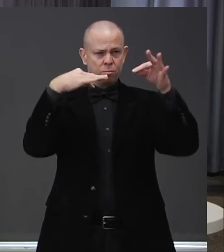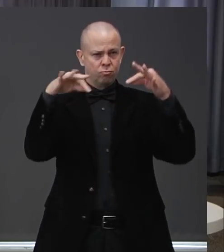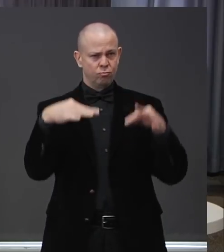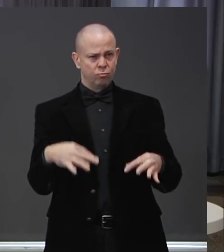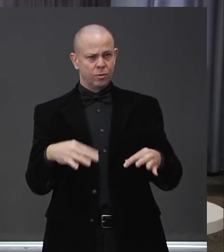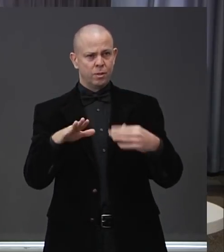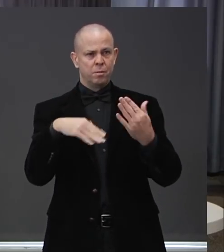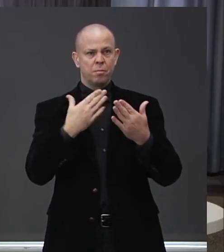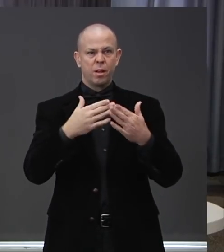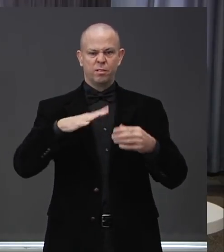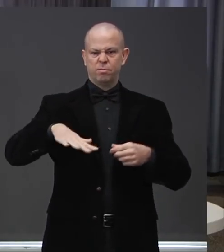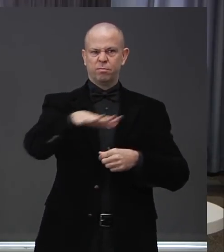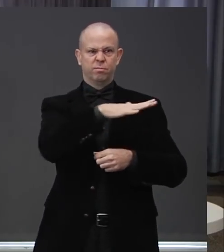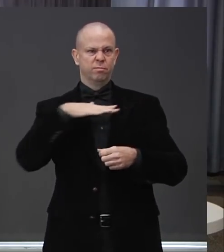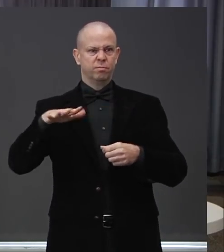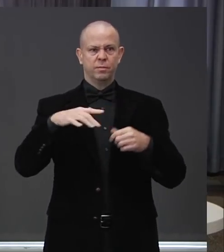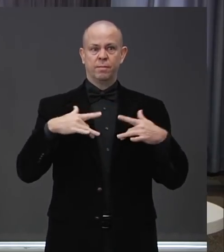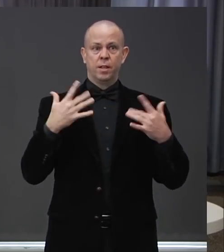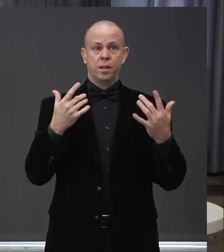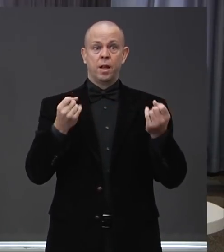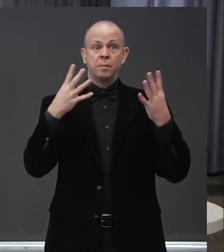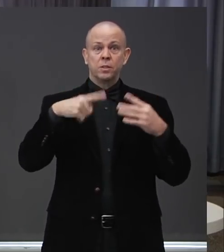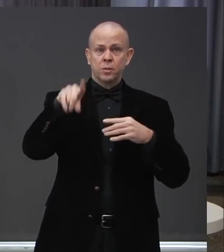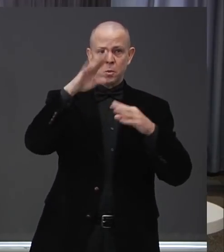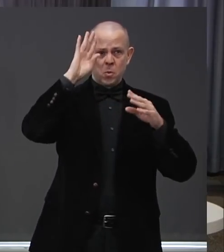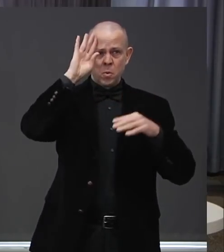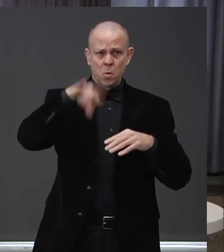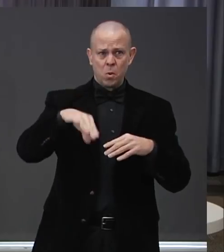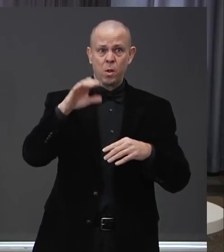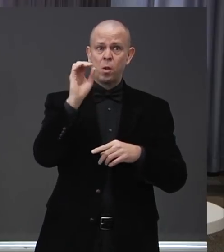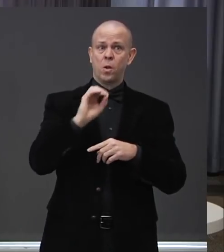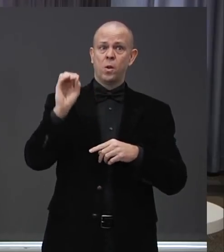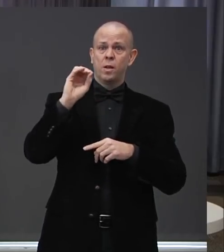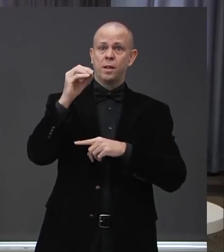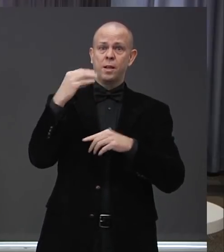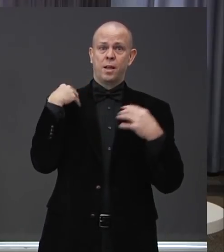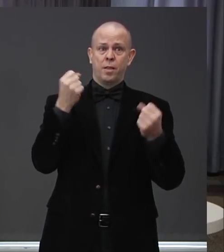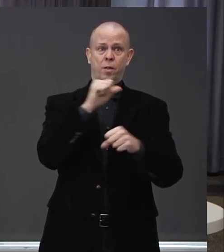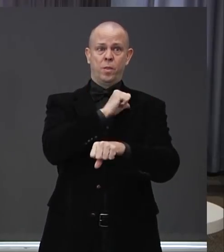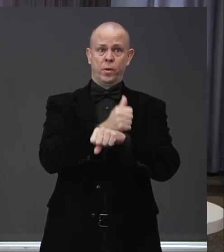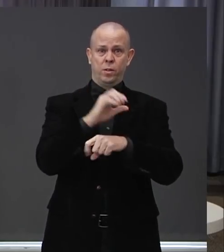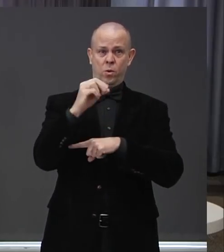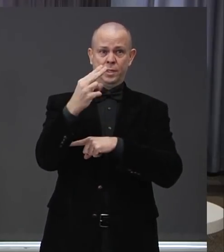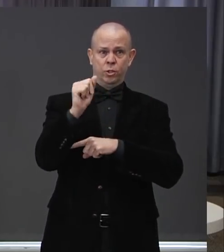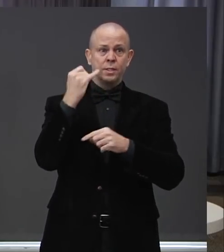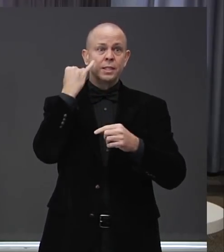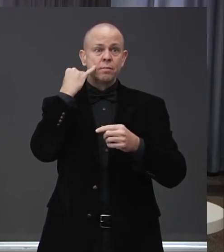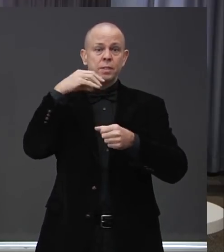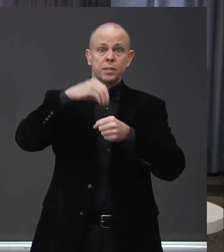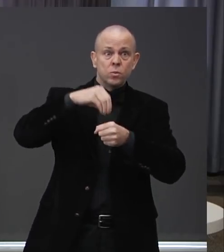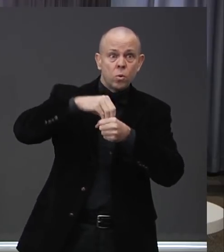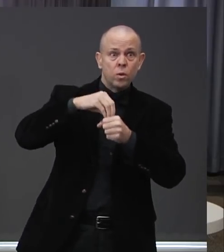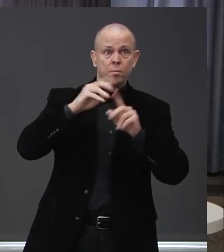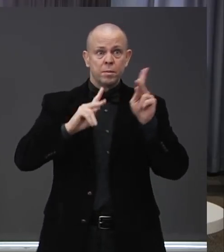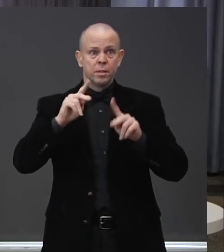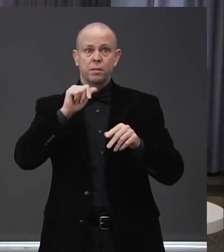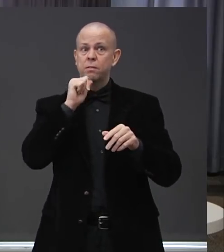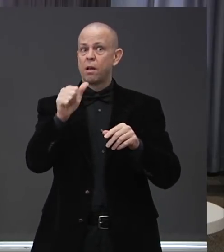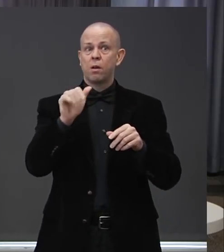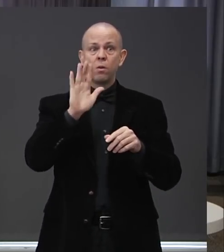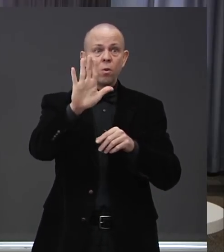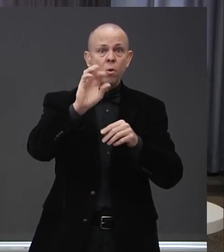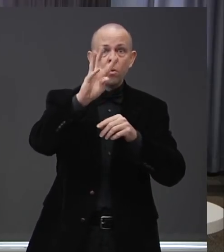event. As many of you know, the Oregon Health Authority recommends that when indoors with people who are not members of your